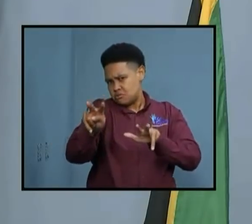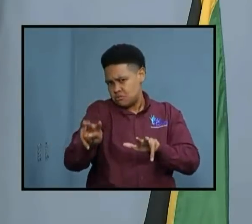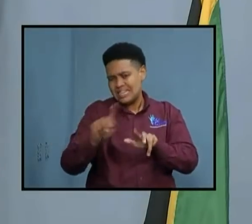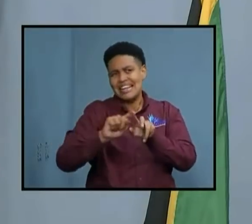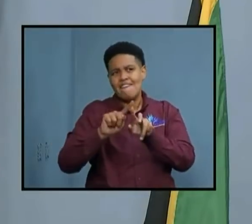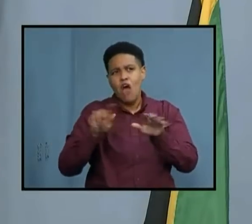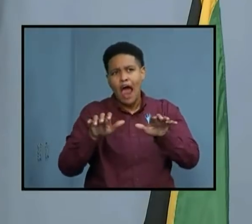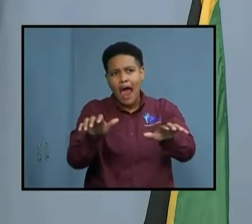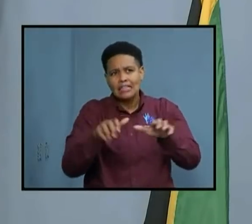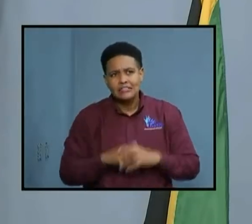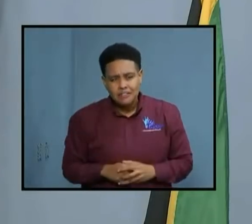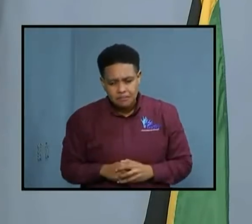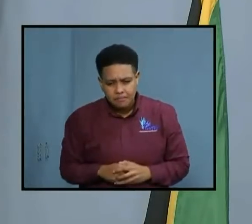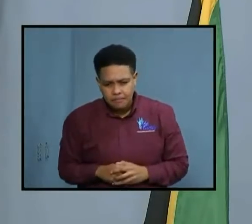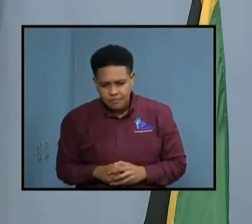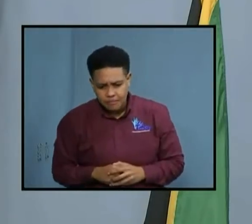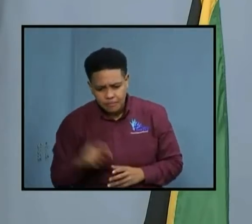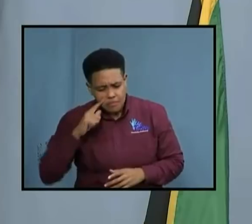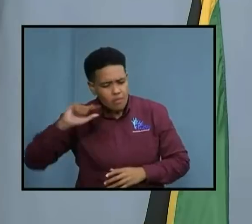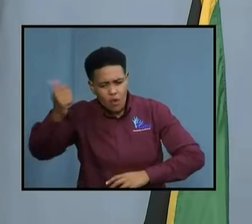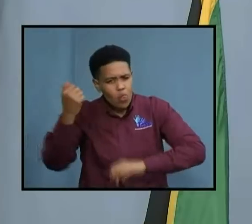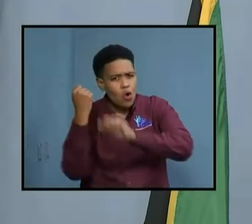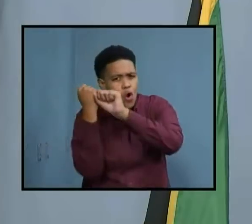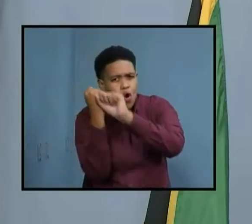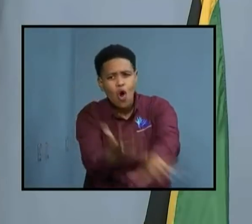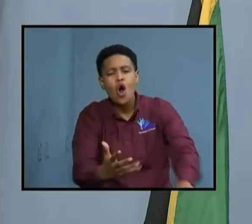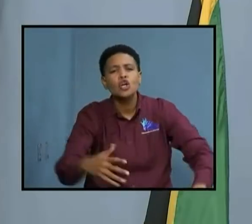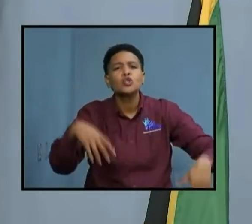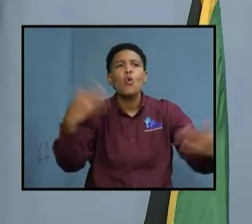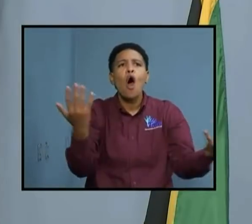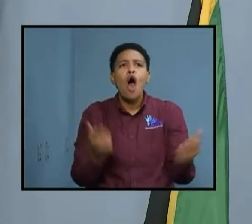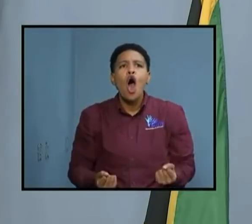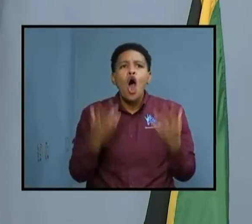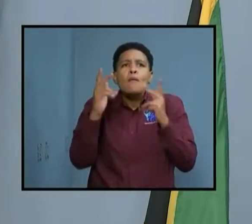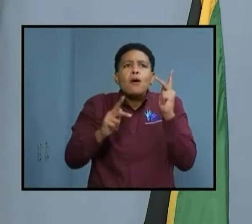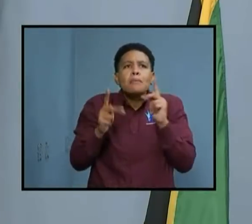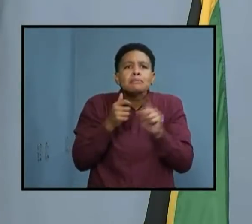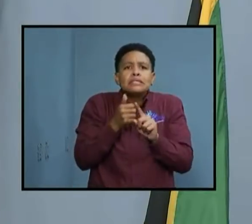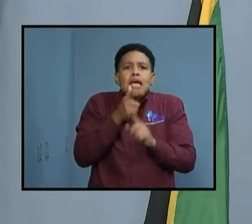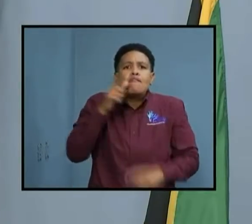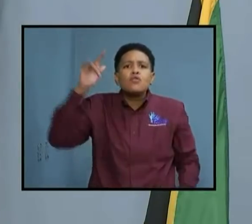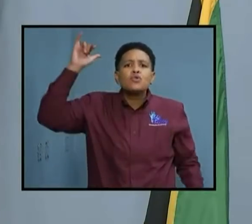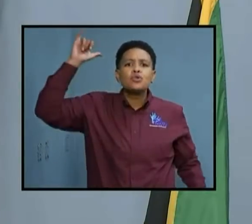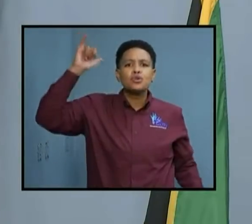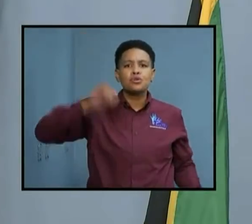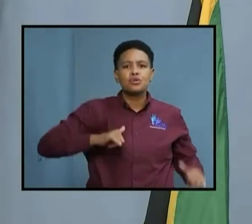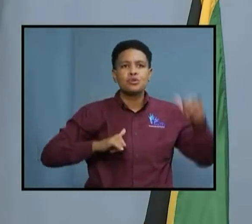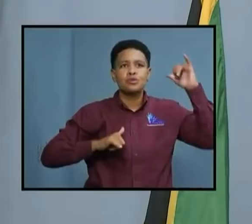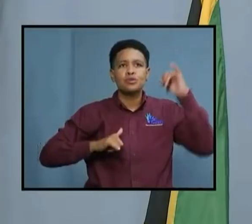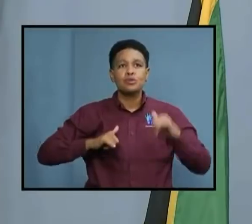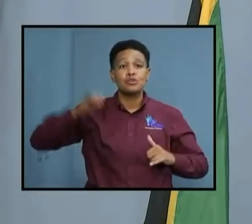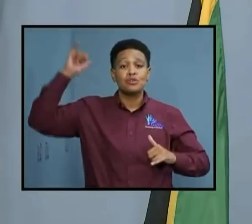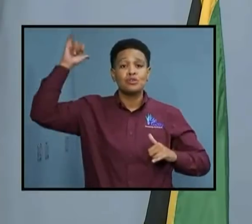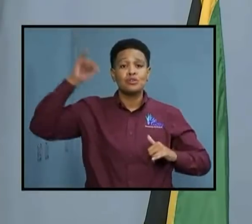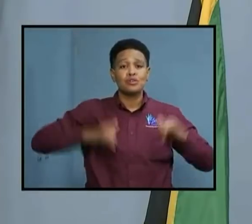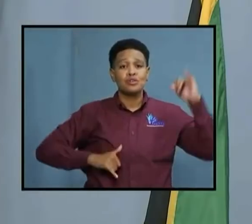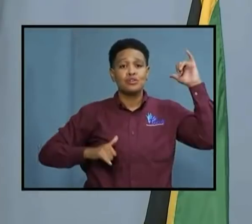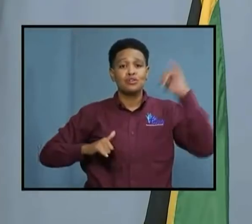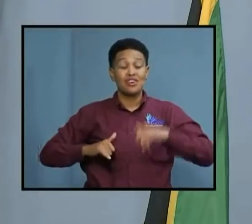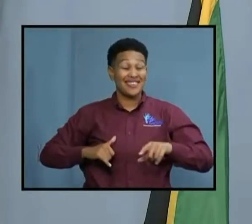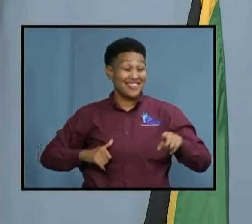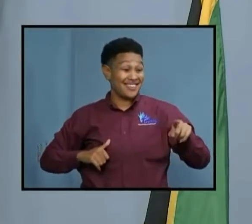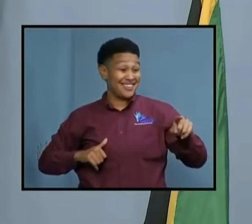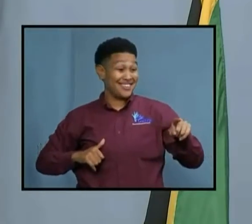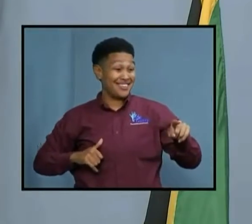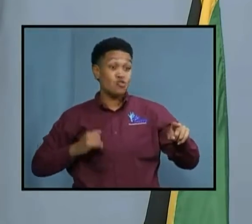Another causative factor is the number of persons who are arriving from overseas and not adhering